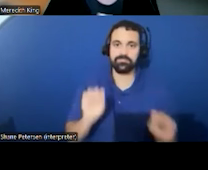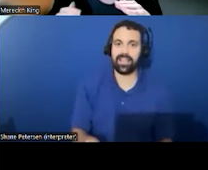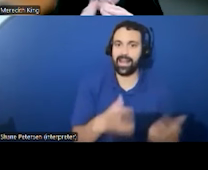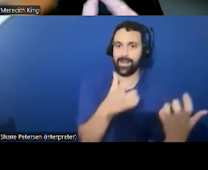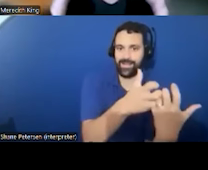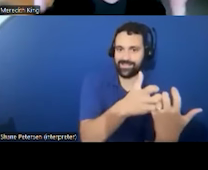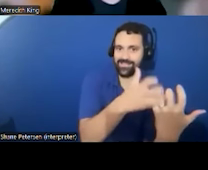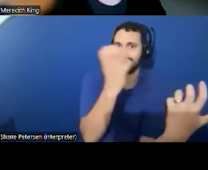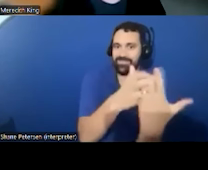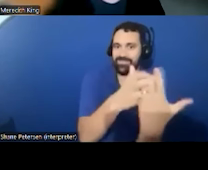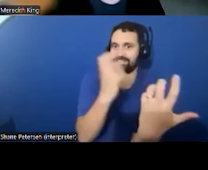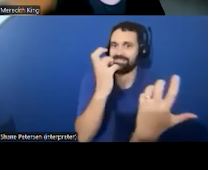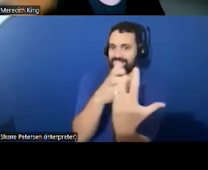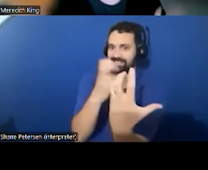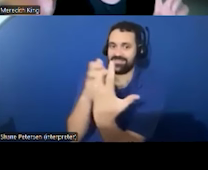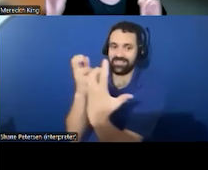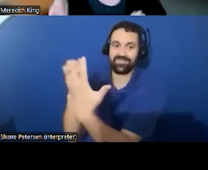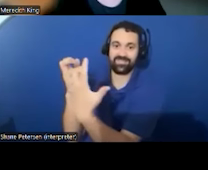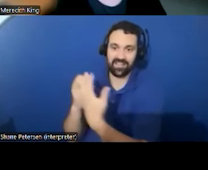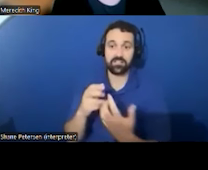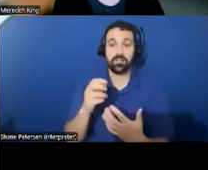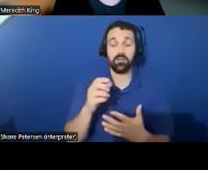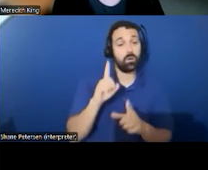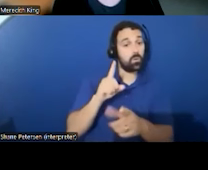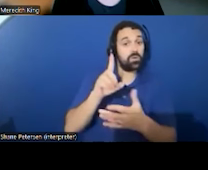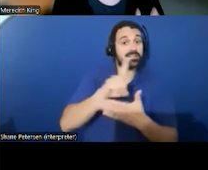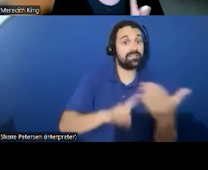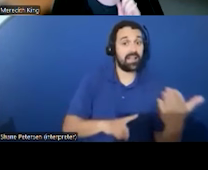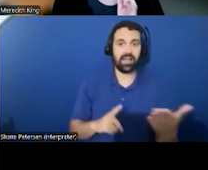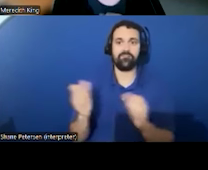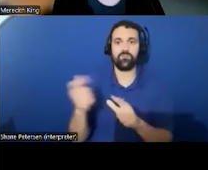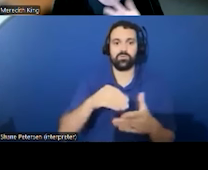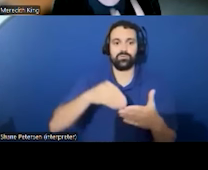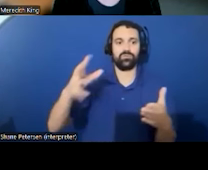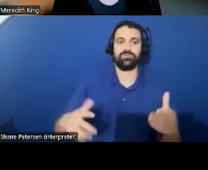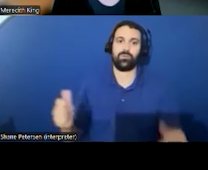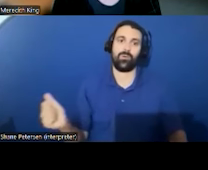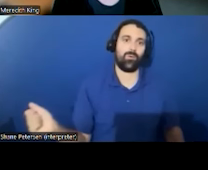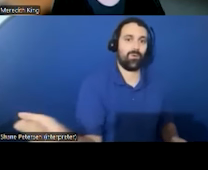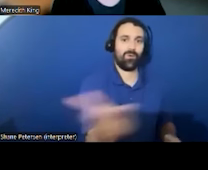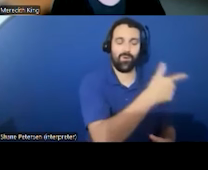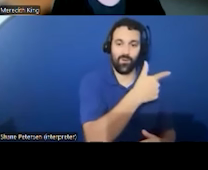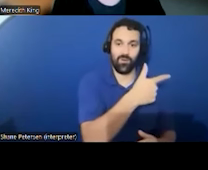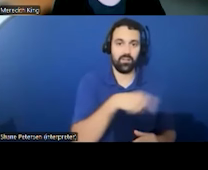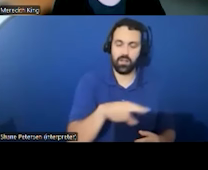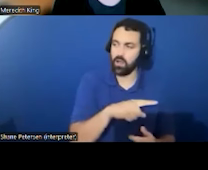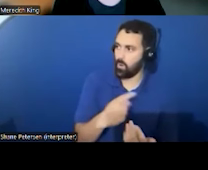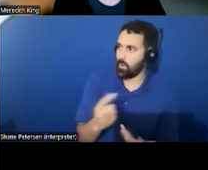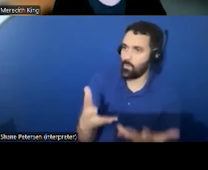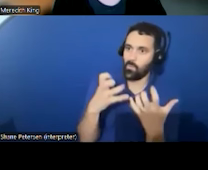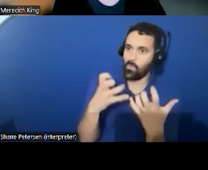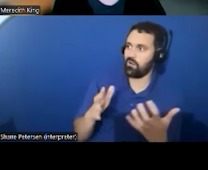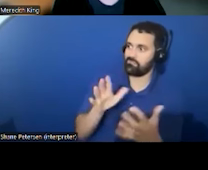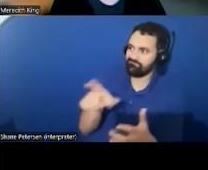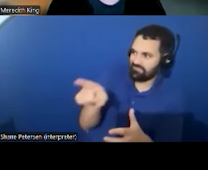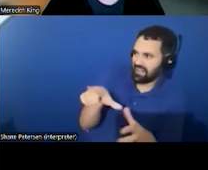sure that we are designing for all students so all students can want to do our